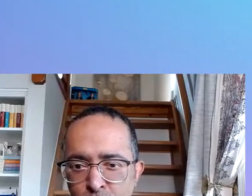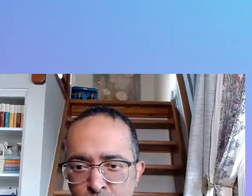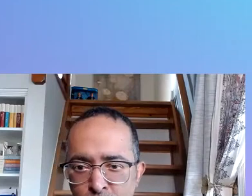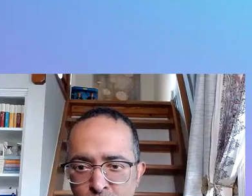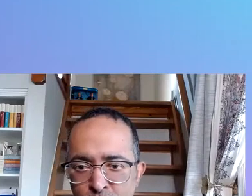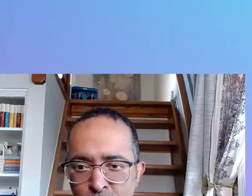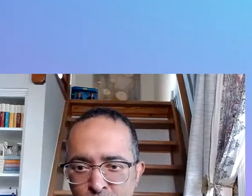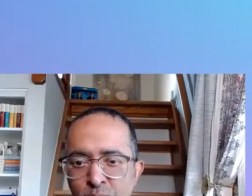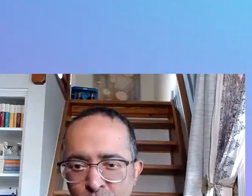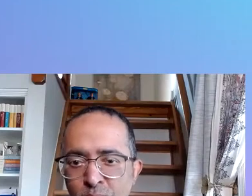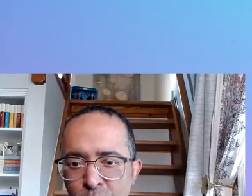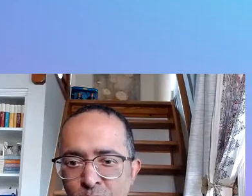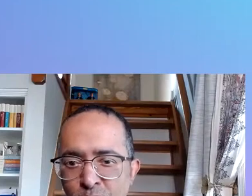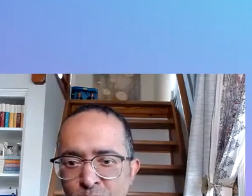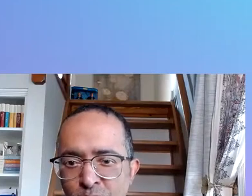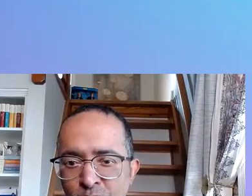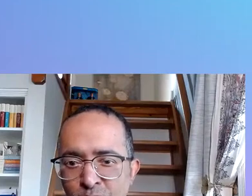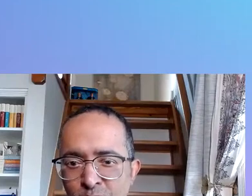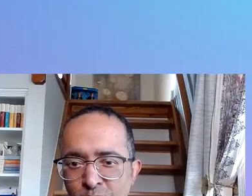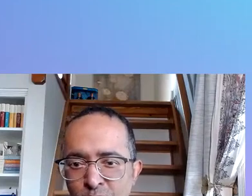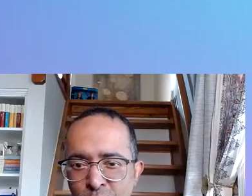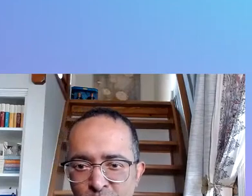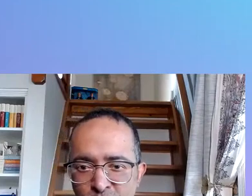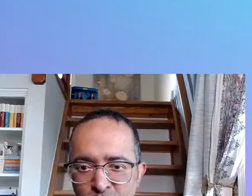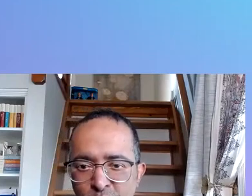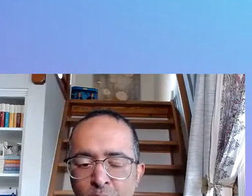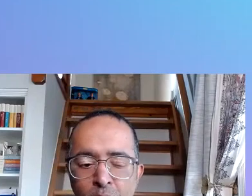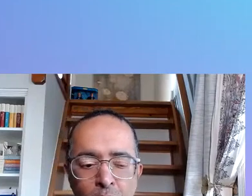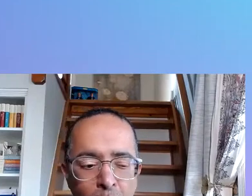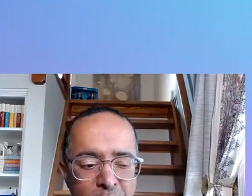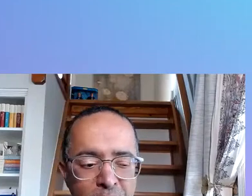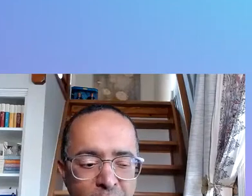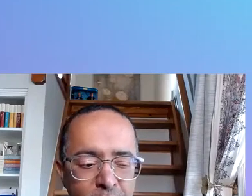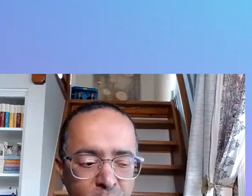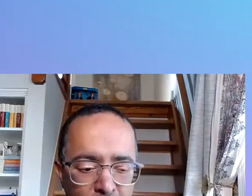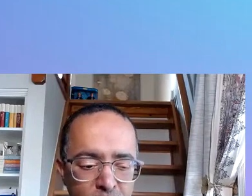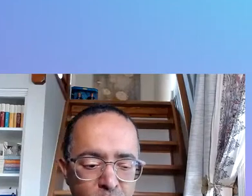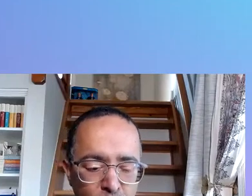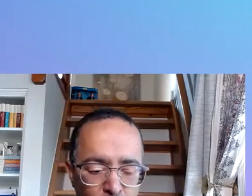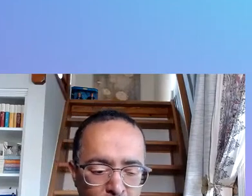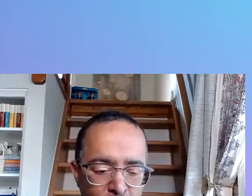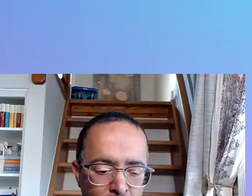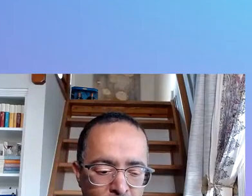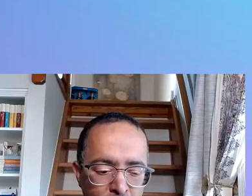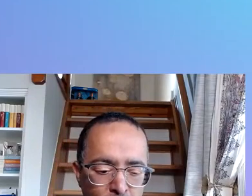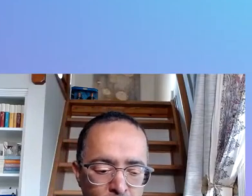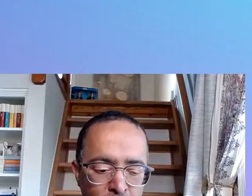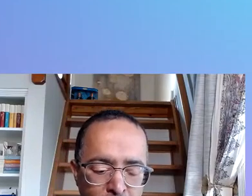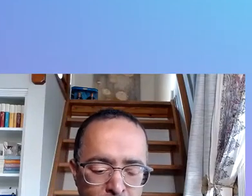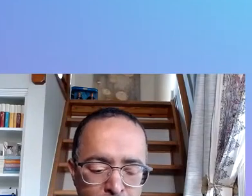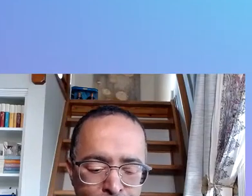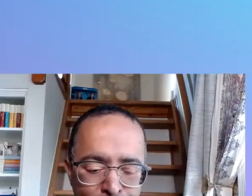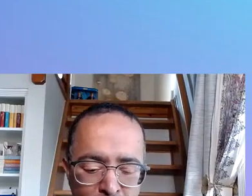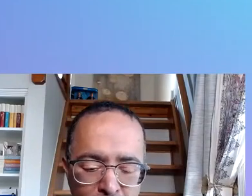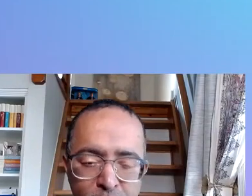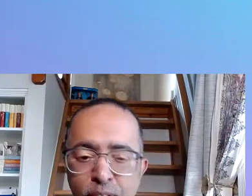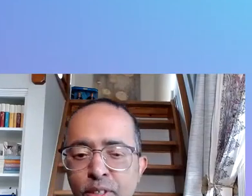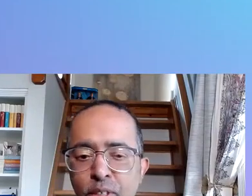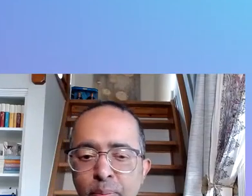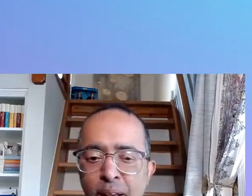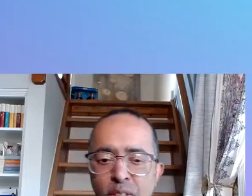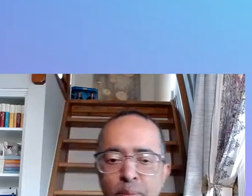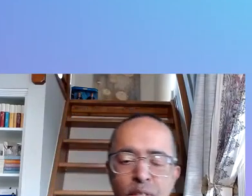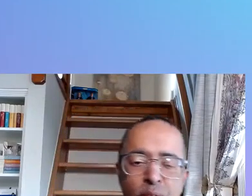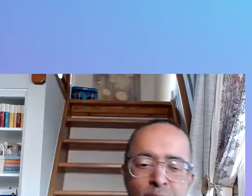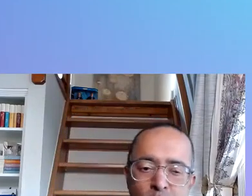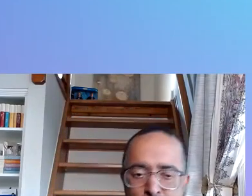gained here. We are doing things senselessly. I mean, that is honestly where that whole